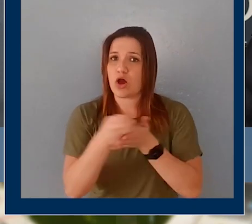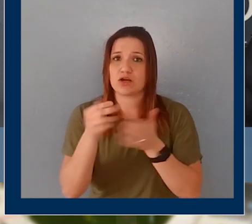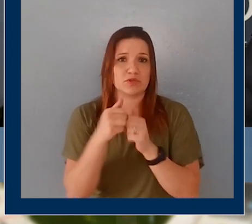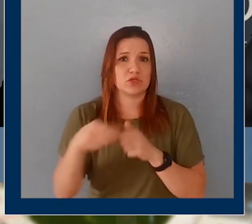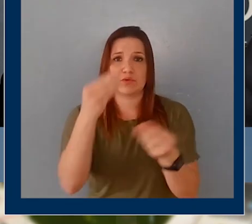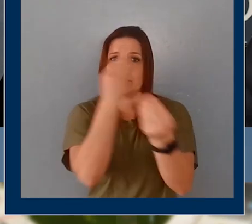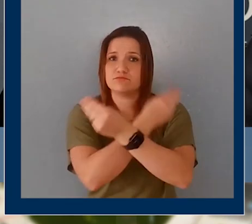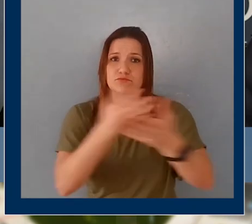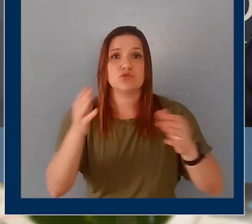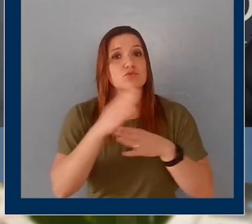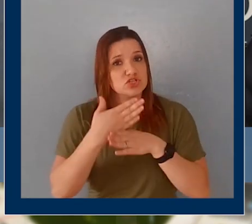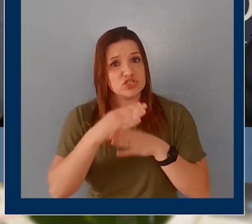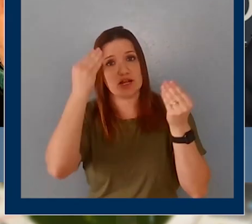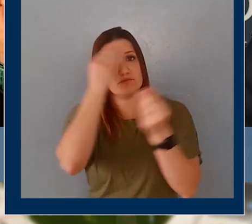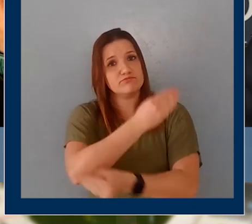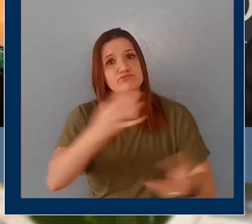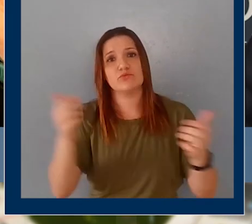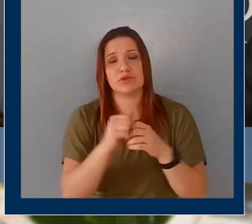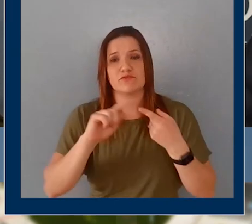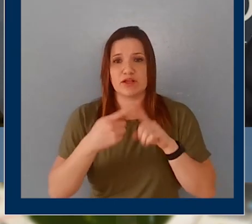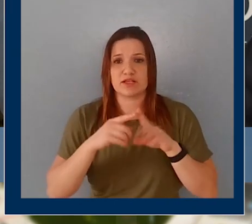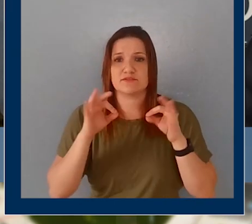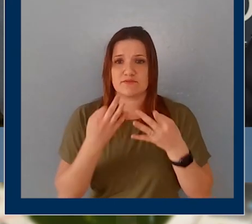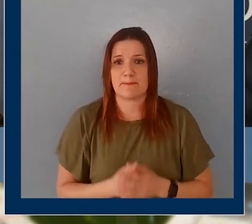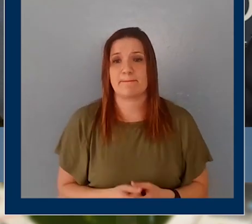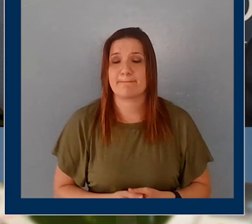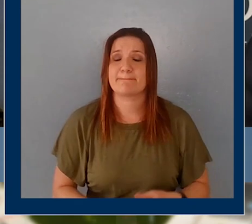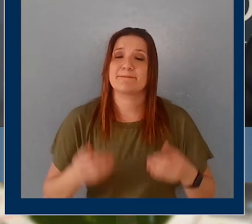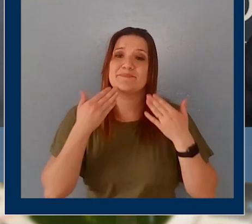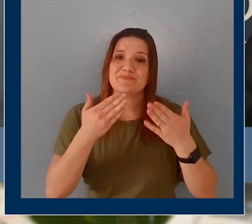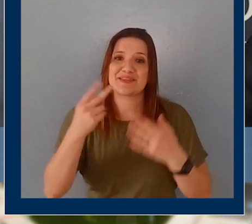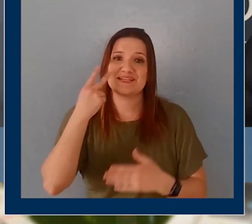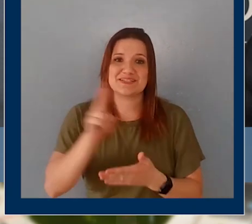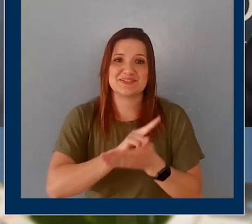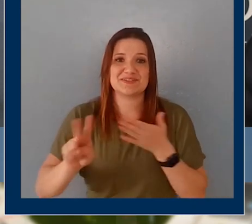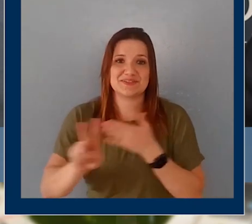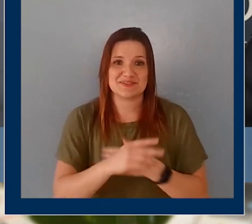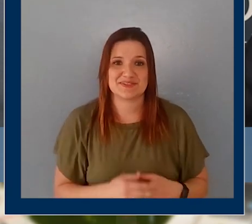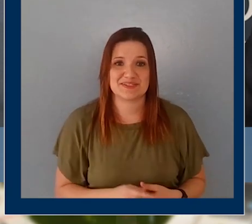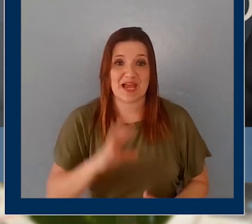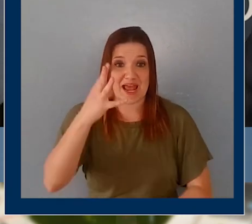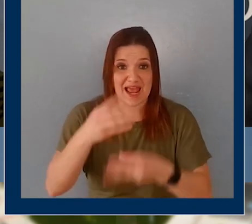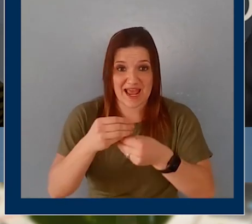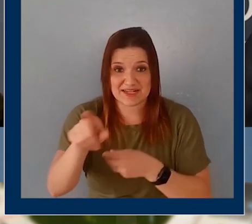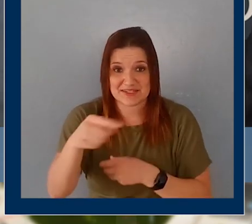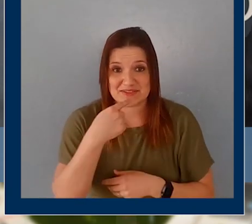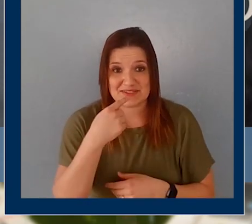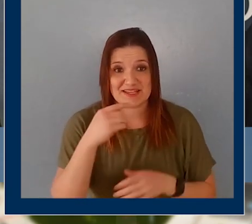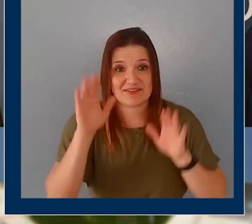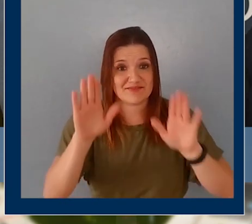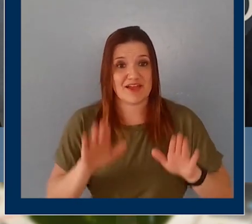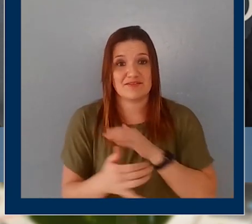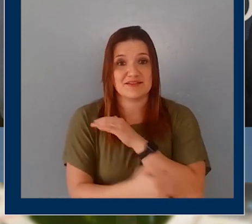of that, they're going to be holding signs. They're going to be showing some appreciation, and there's probably going to be some food for our staff. So thank you for